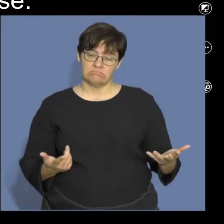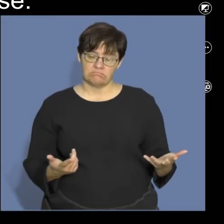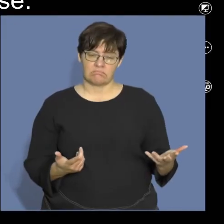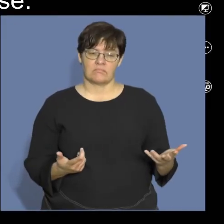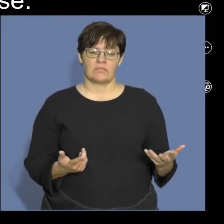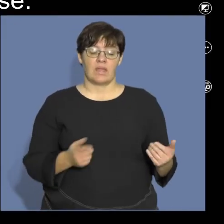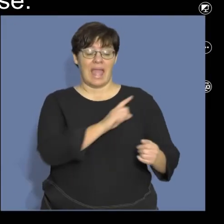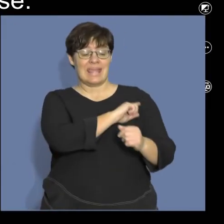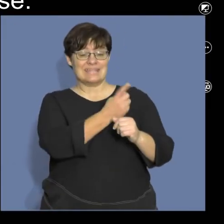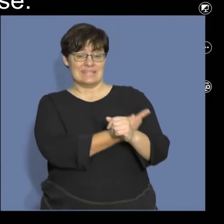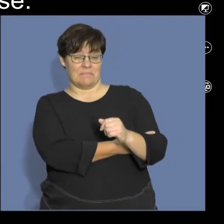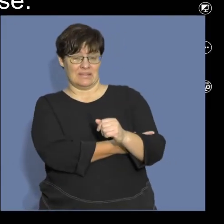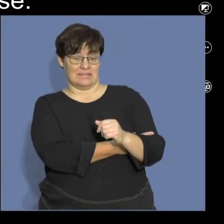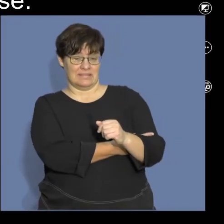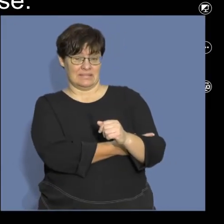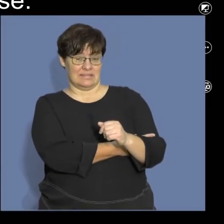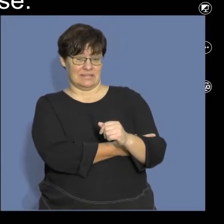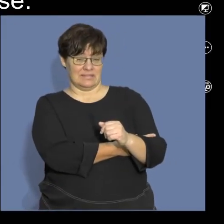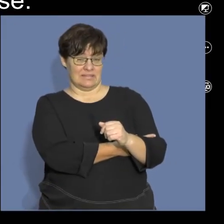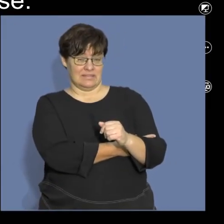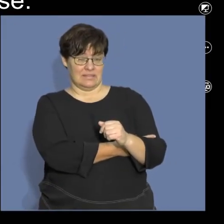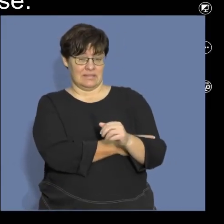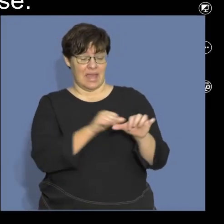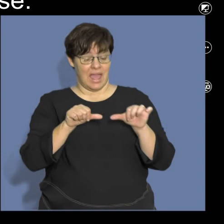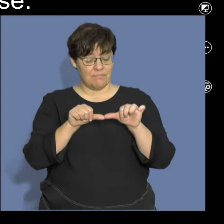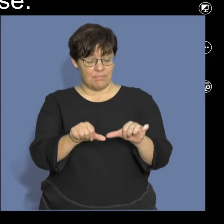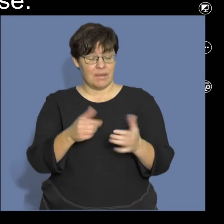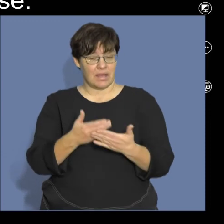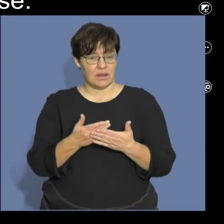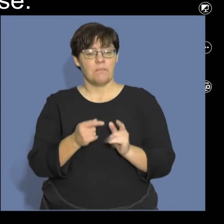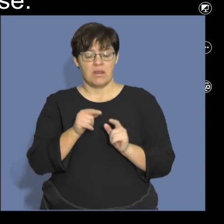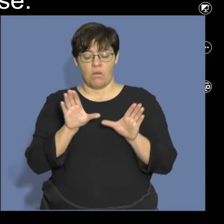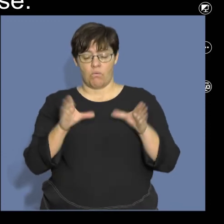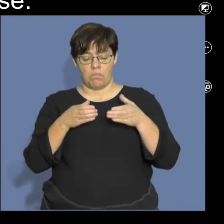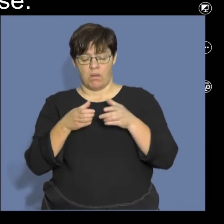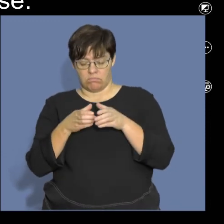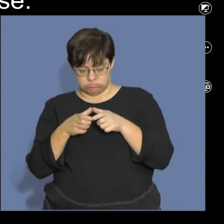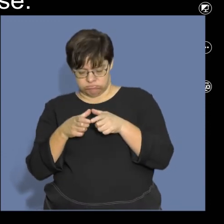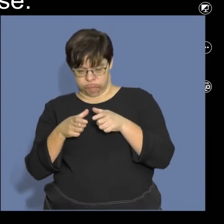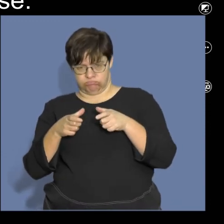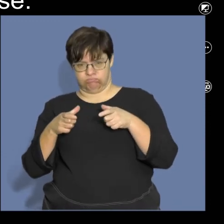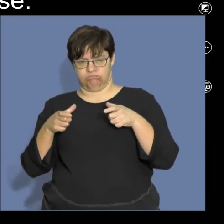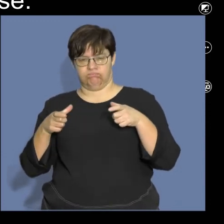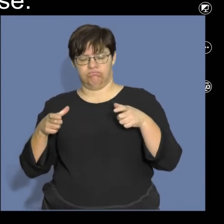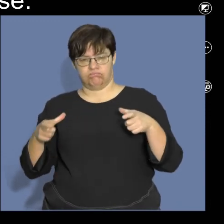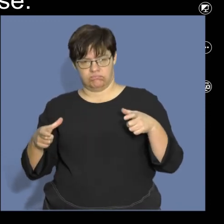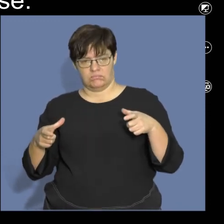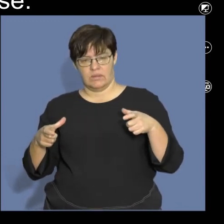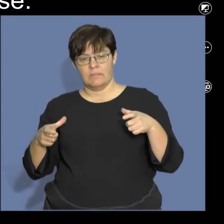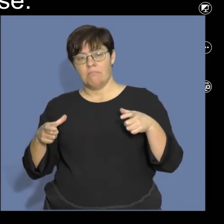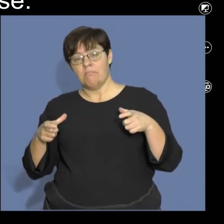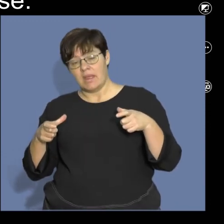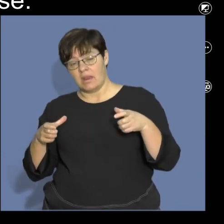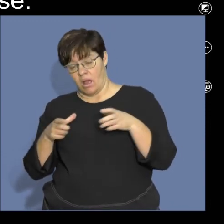Now, relating to carrying capacity, as the population grows, it now